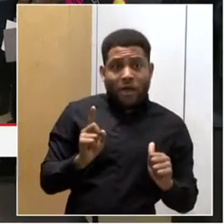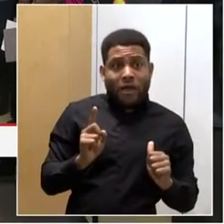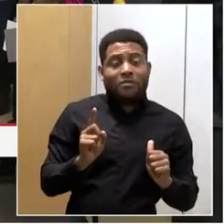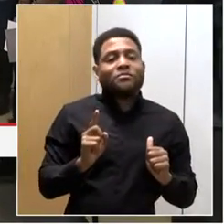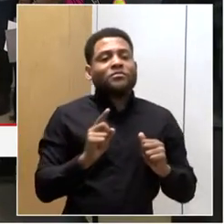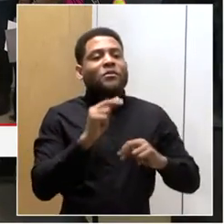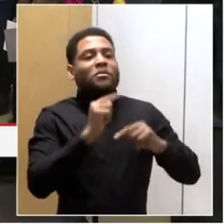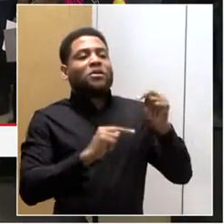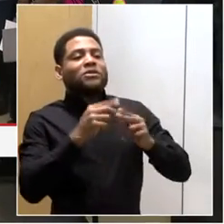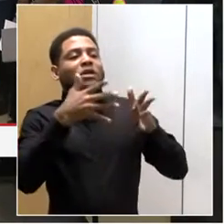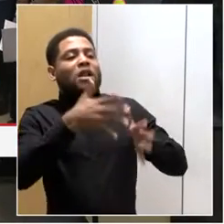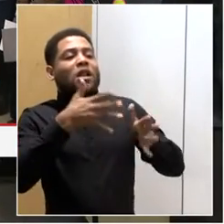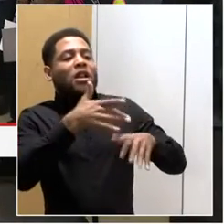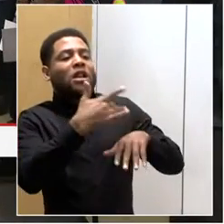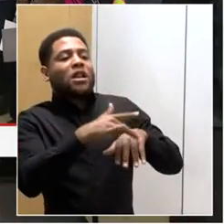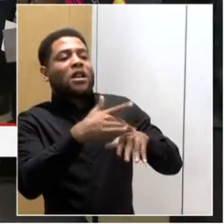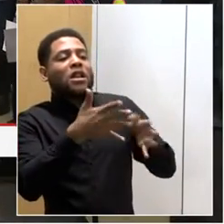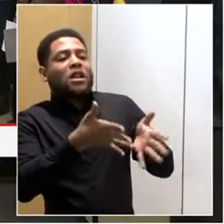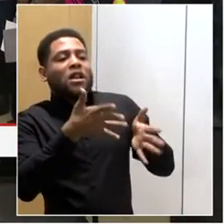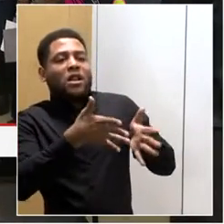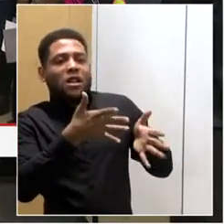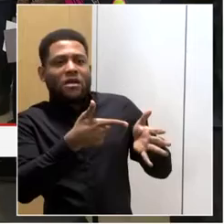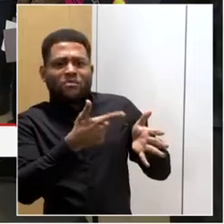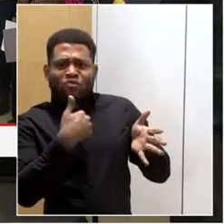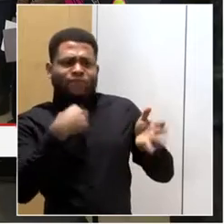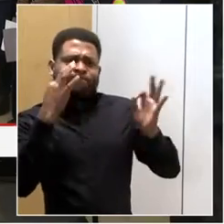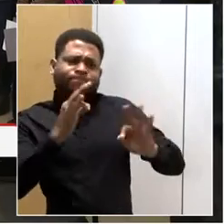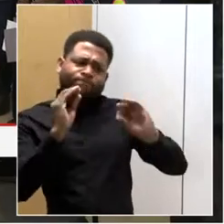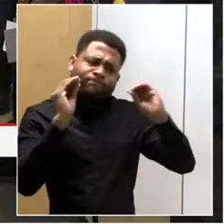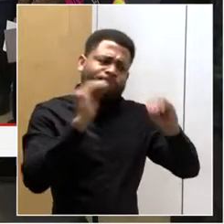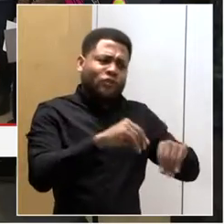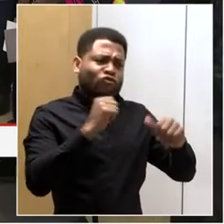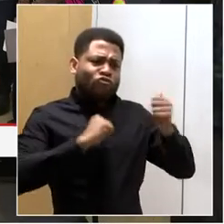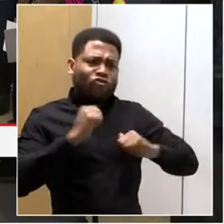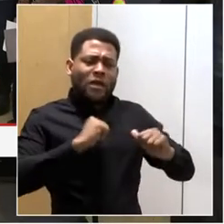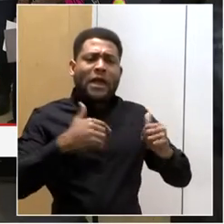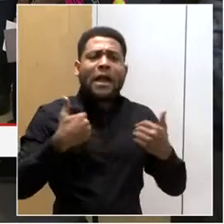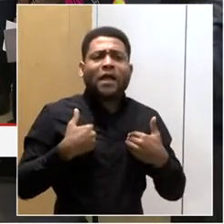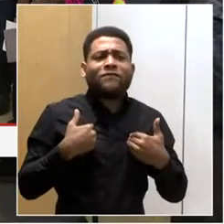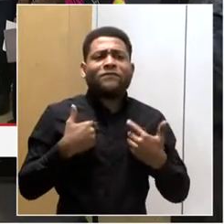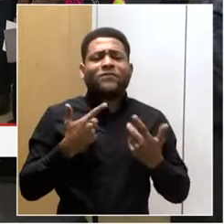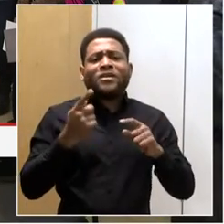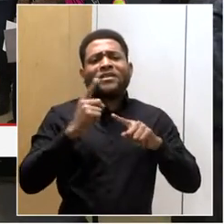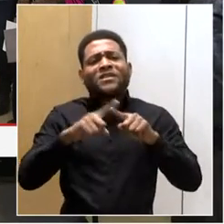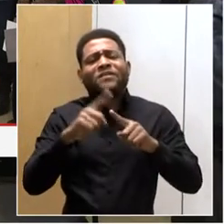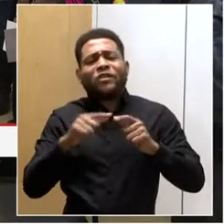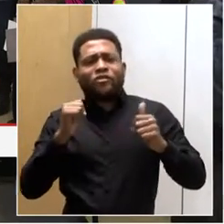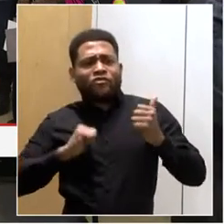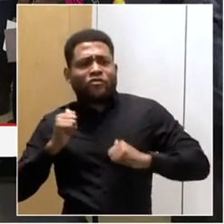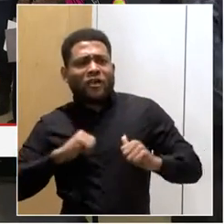in 400,000 audience members and building small theater stages for